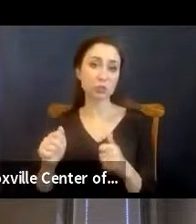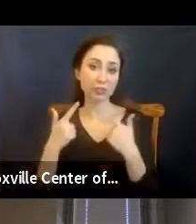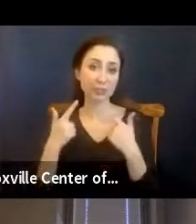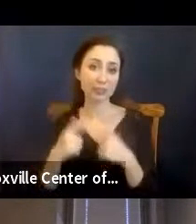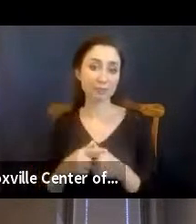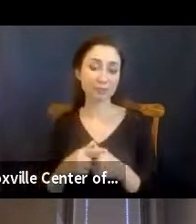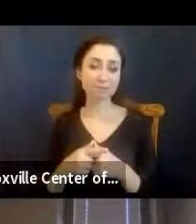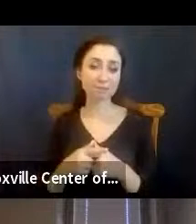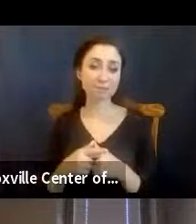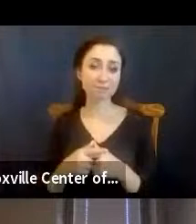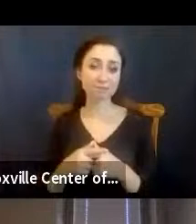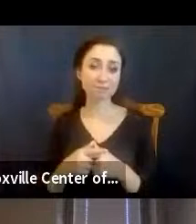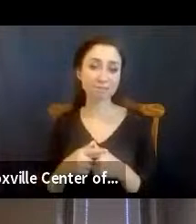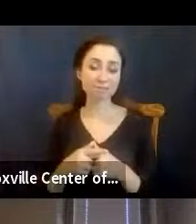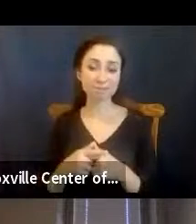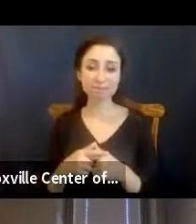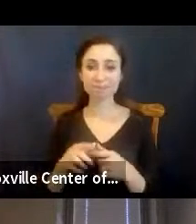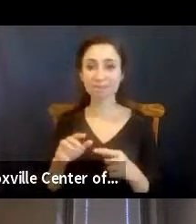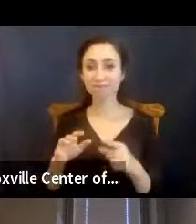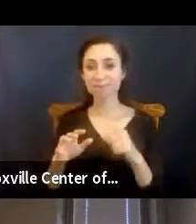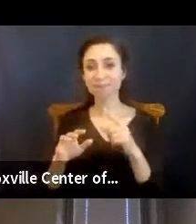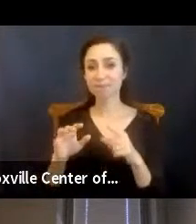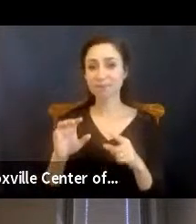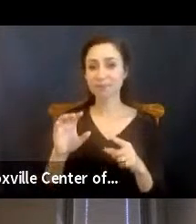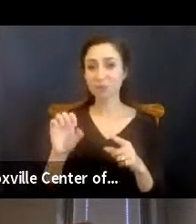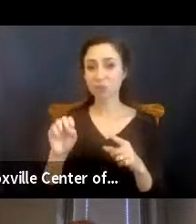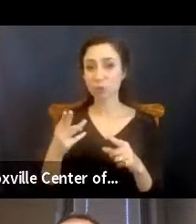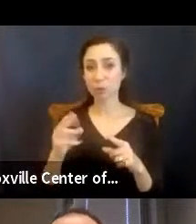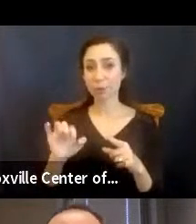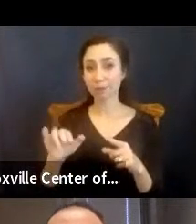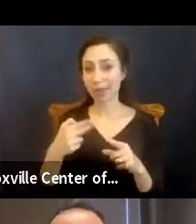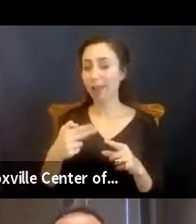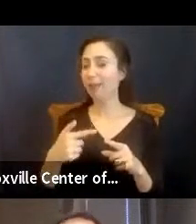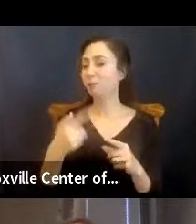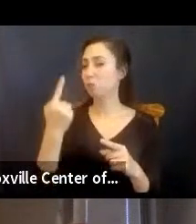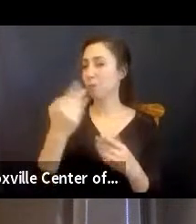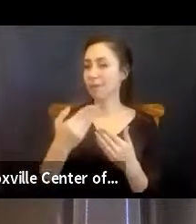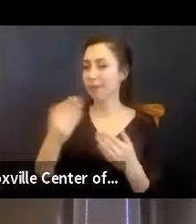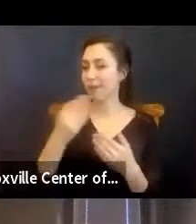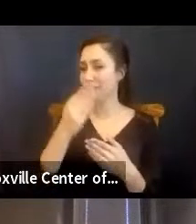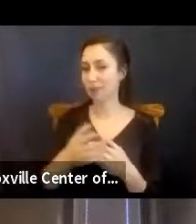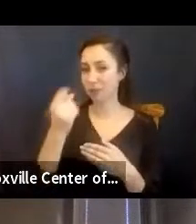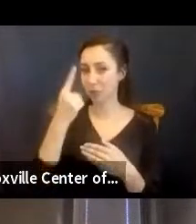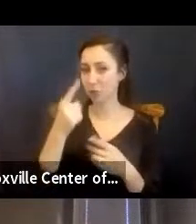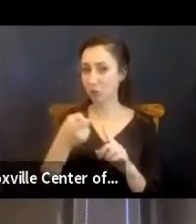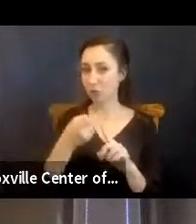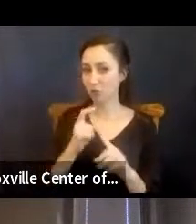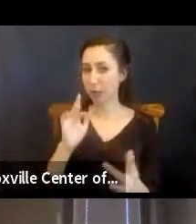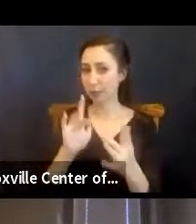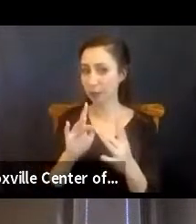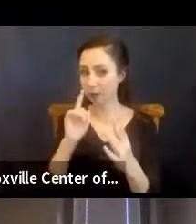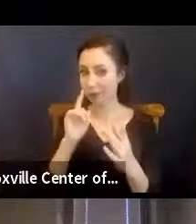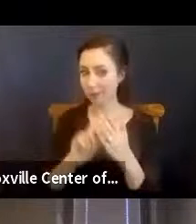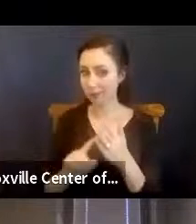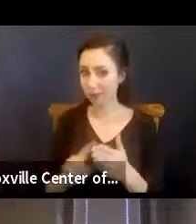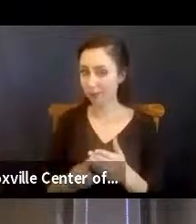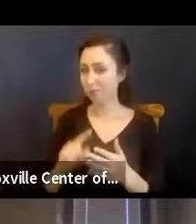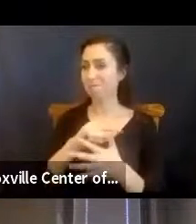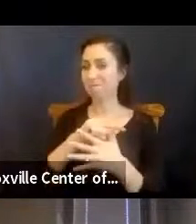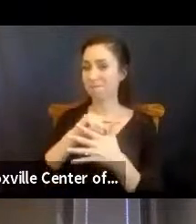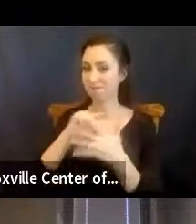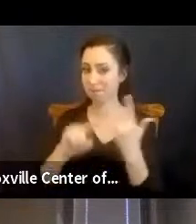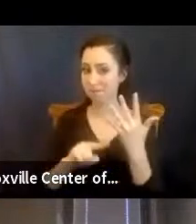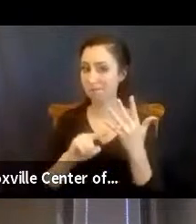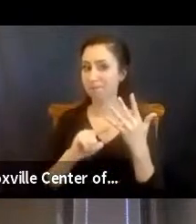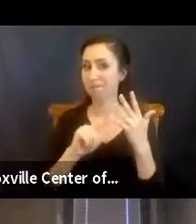Charity, could I ask a question about, this is one thing I've never understood about from a contact investigation perspective, is all of those organizations that you just described, and this